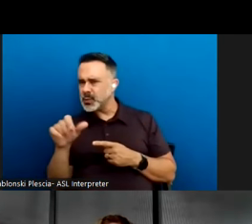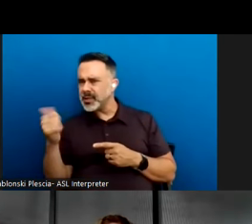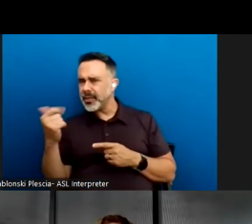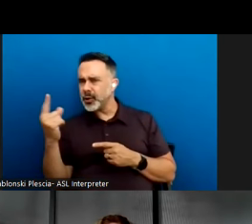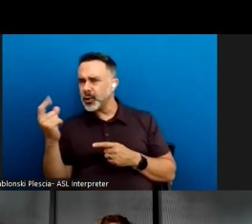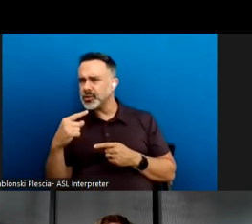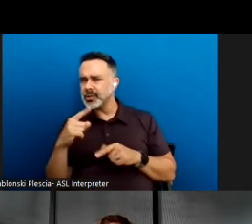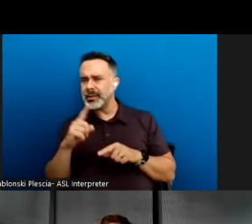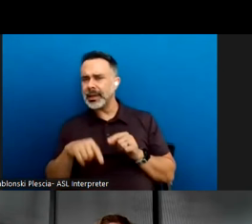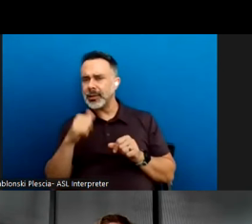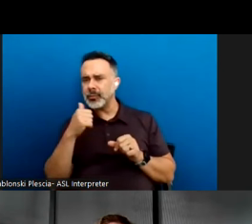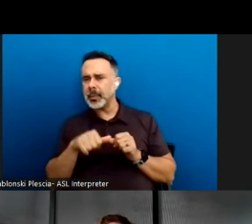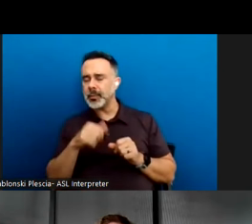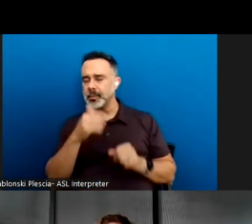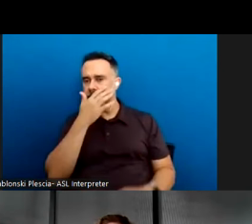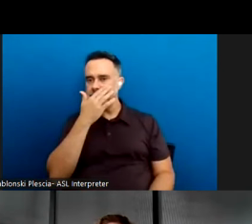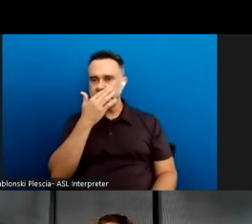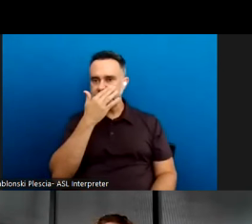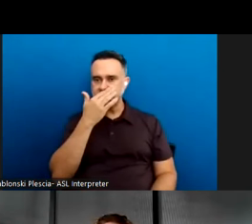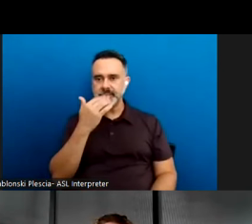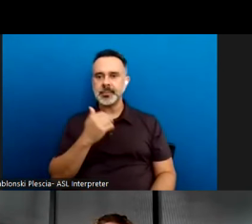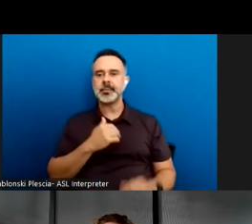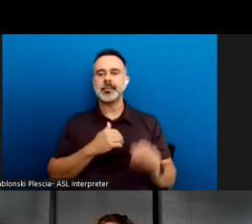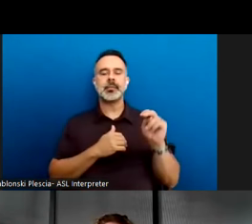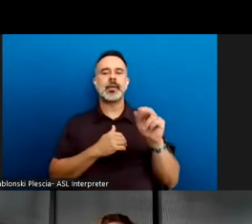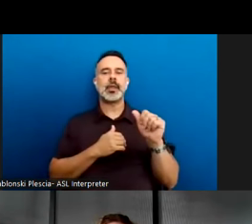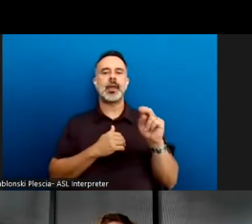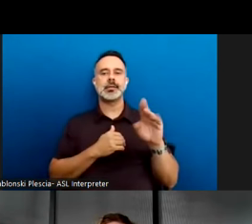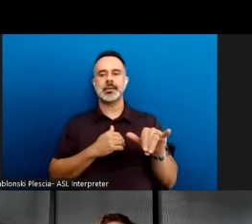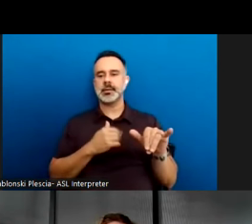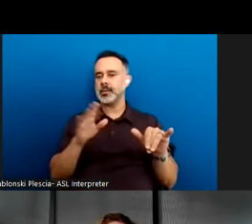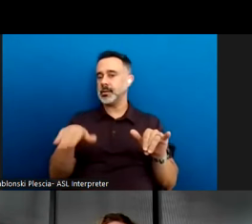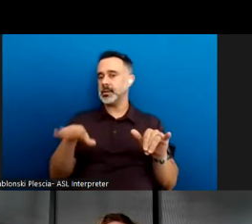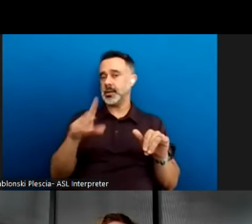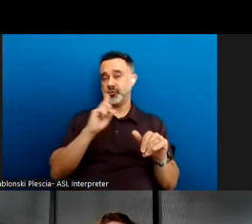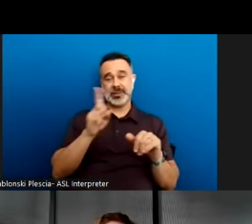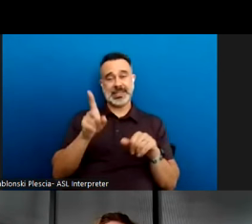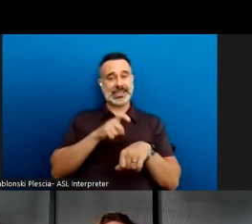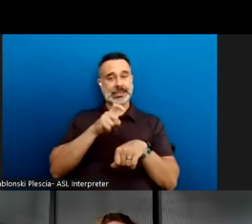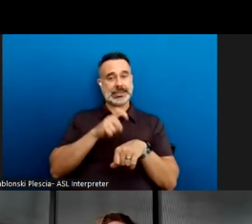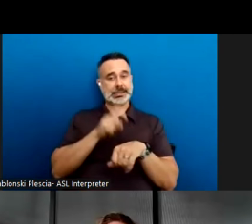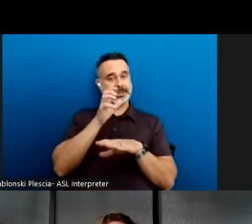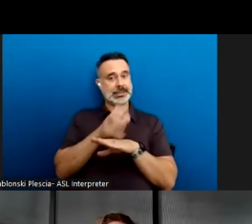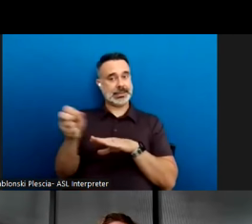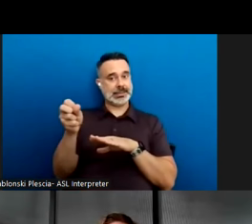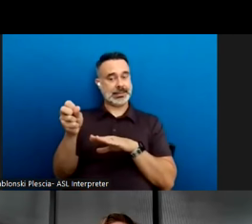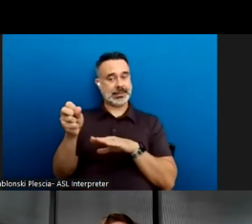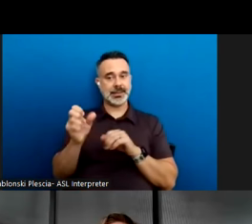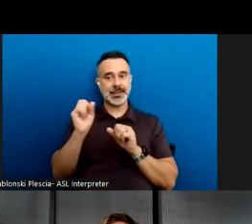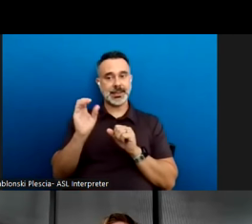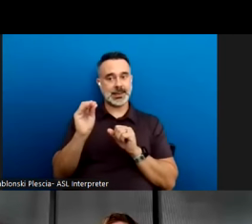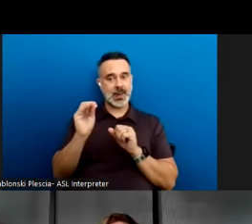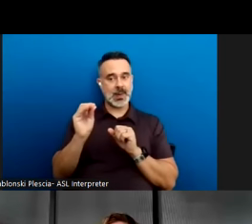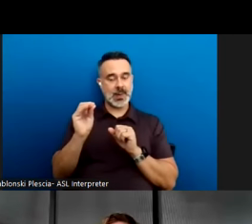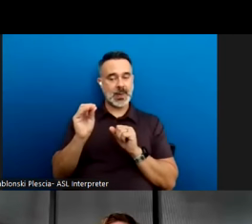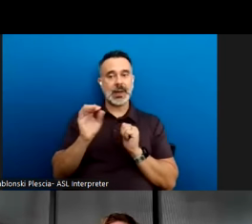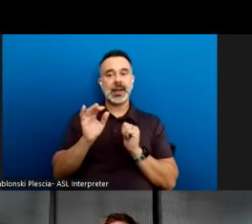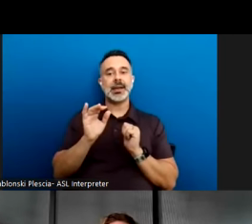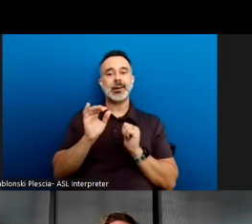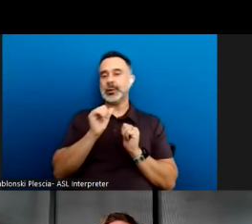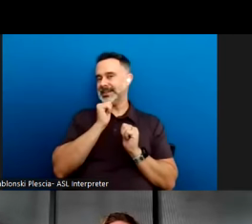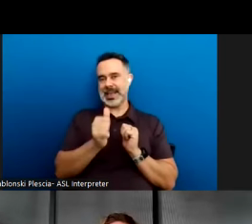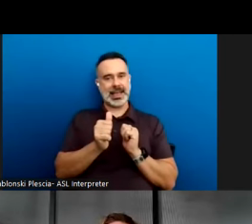to remember what else it was. Tony, we actually are right at time. Okay, so excellent. Thank you. We're not